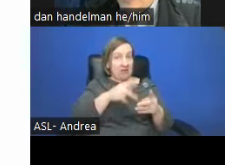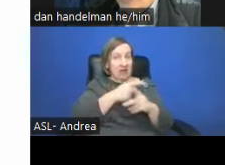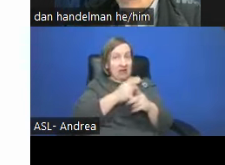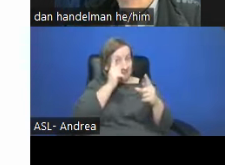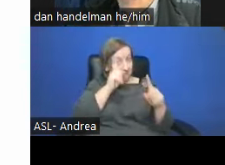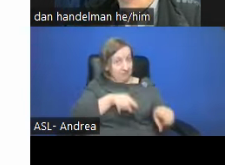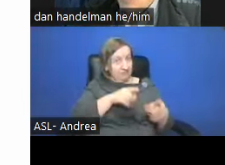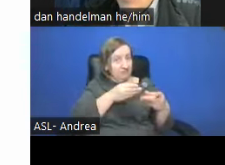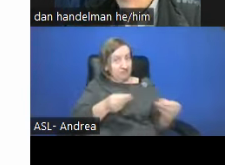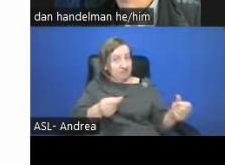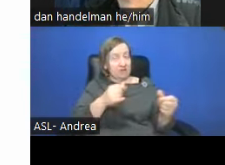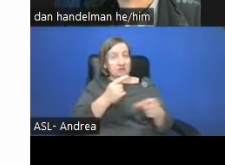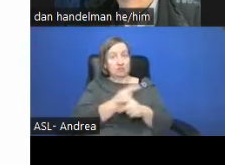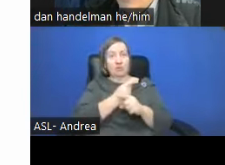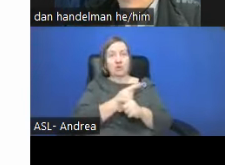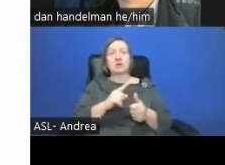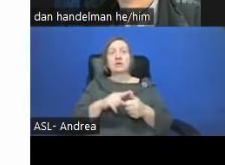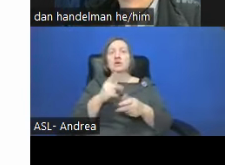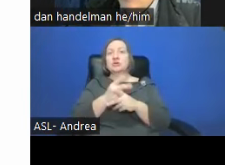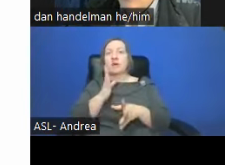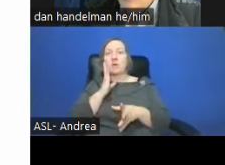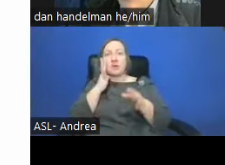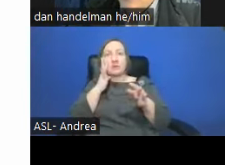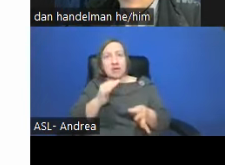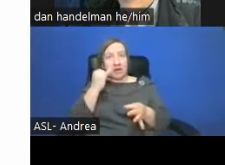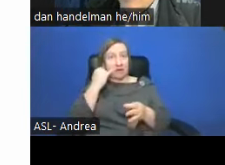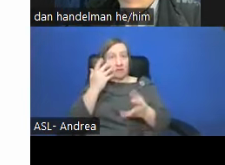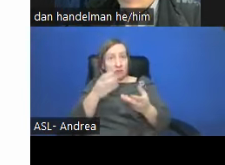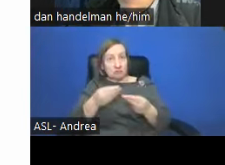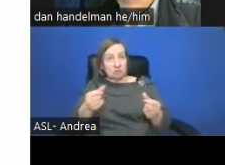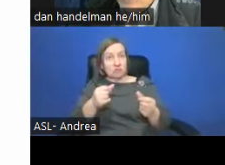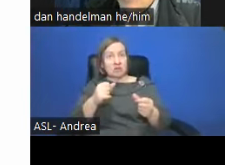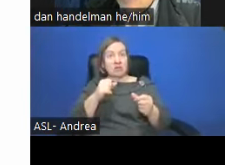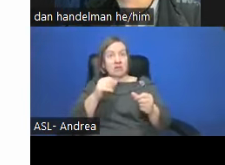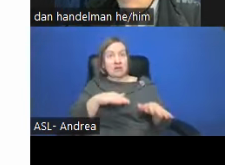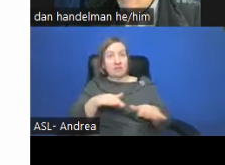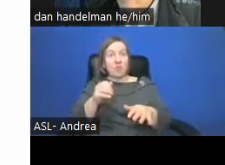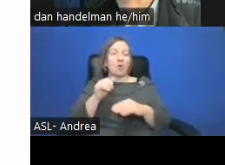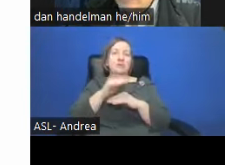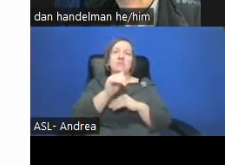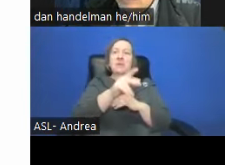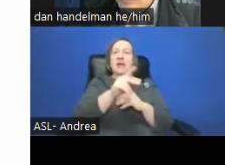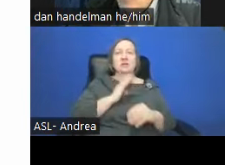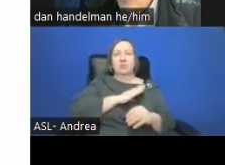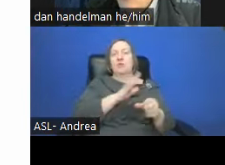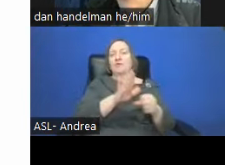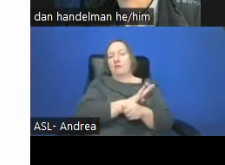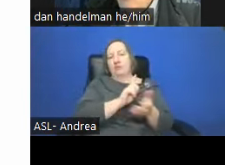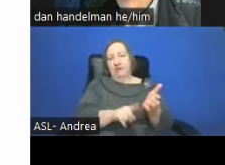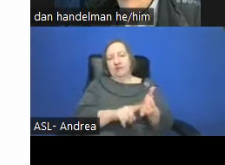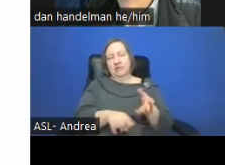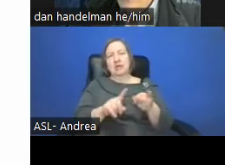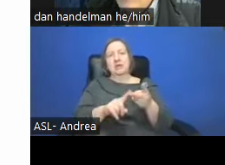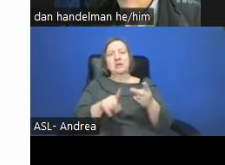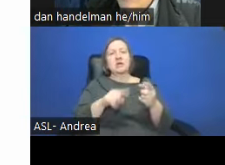appropriate. 1, the supervisor shall make a determination whether to resolve the case informally or send it back to the board for full investigation. 2,